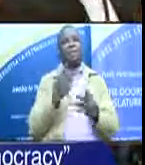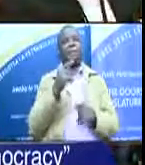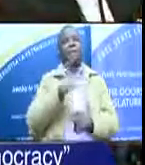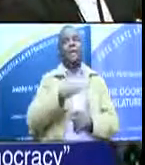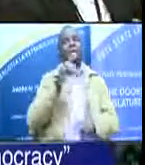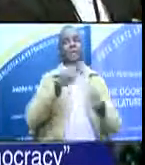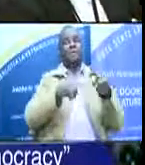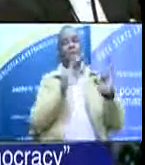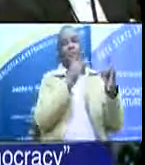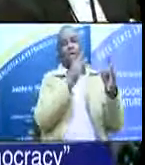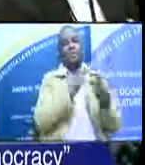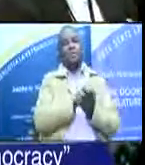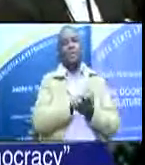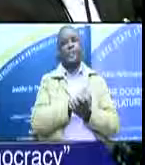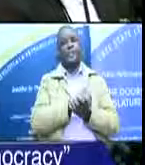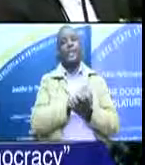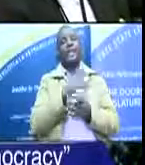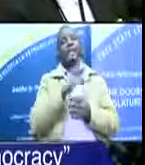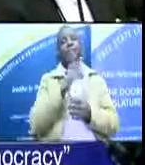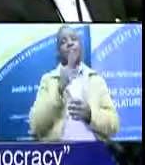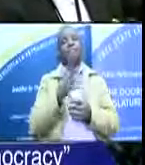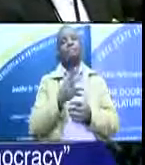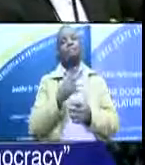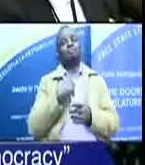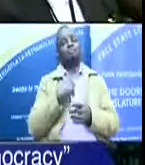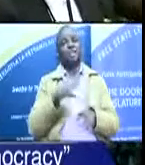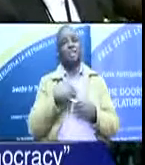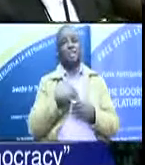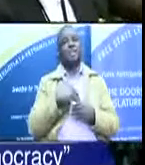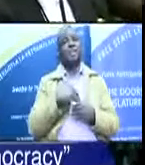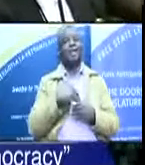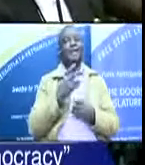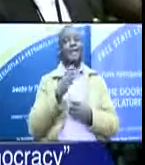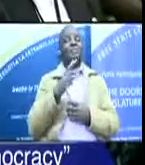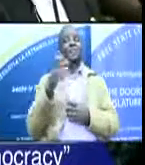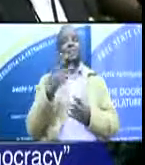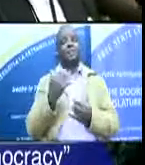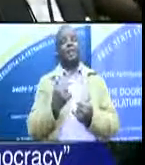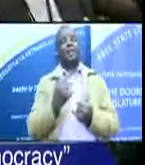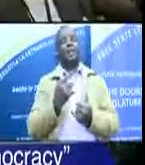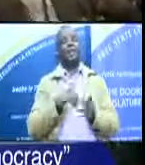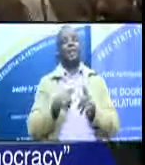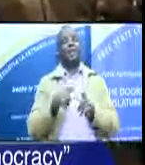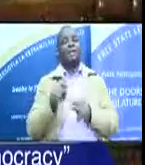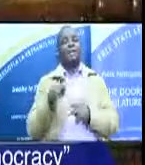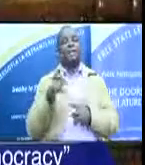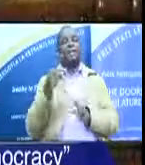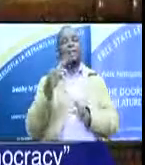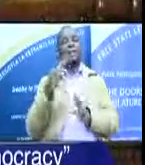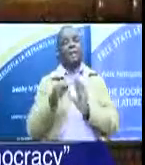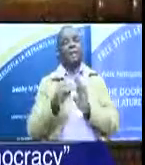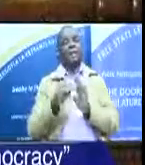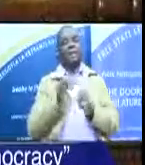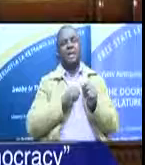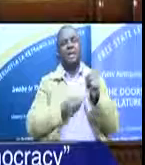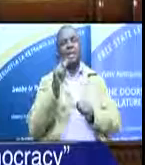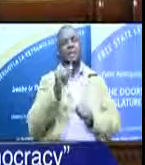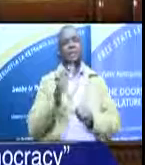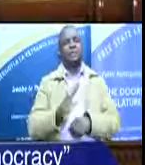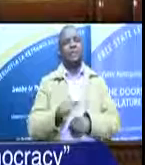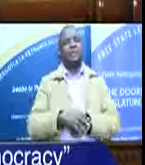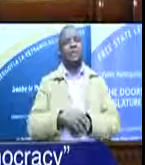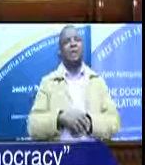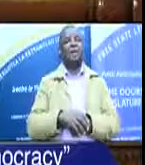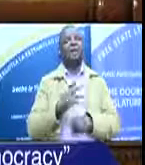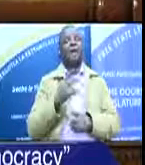various urban towns. Speaker, we acknowledge that the performance of EMS is not at the level it should be. Our biggest